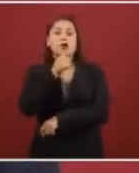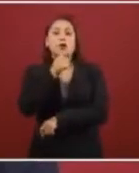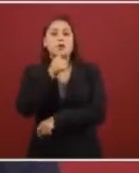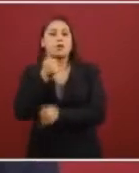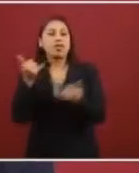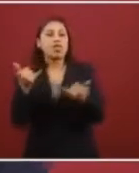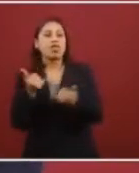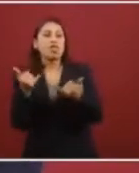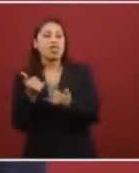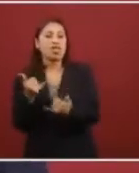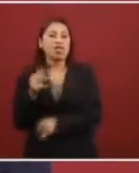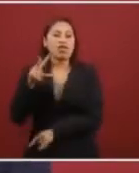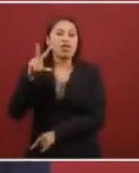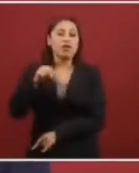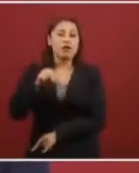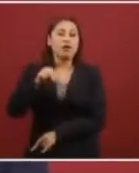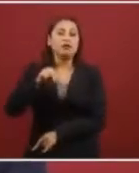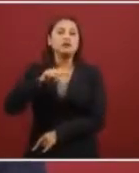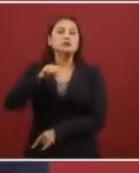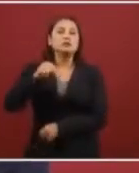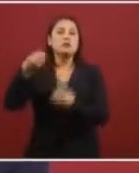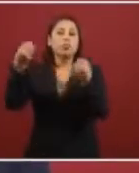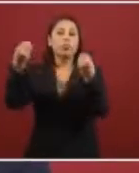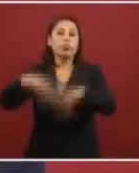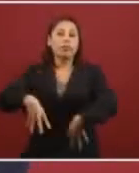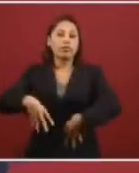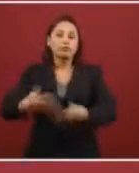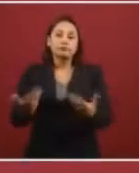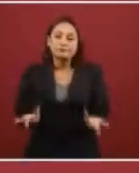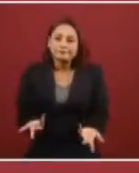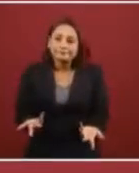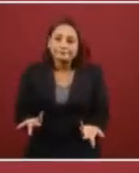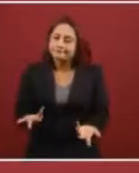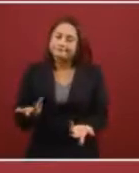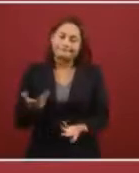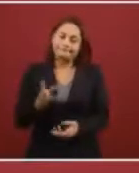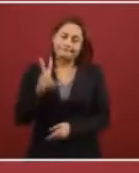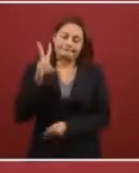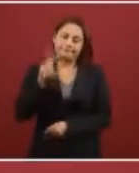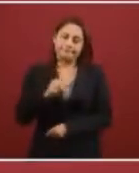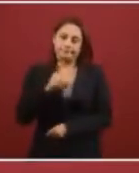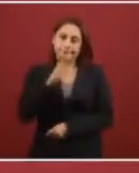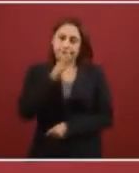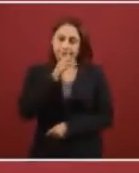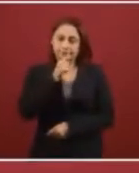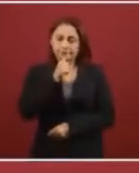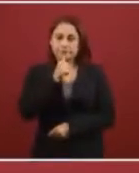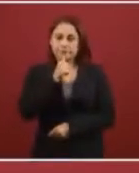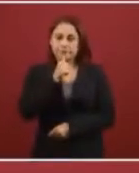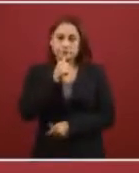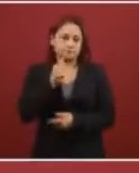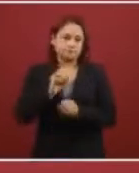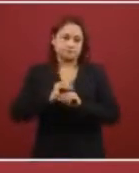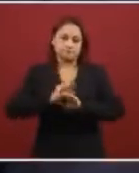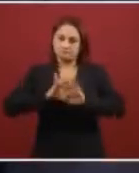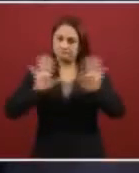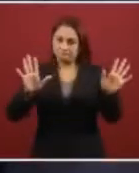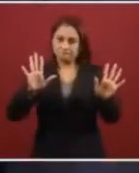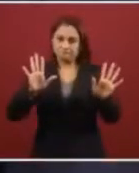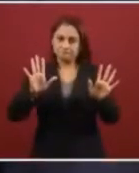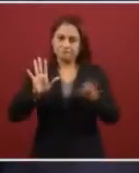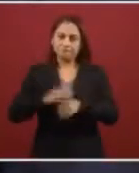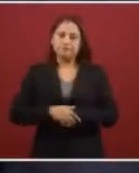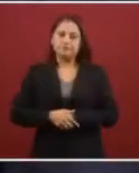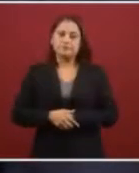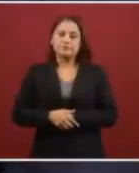la panacea. As it has también not resulted in a panacea años, during the past years, se ha